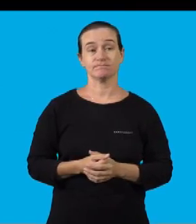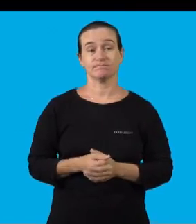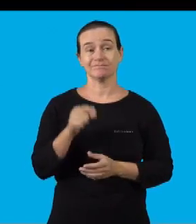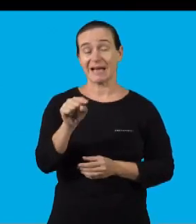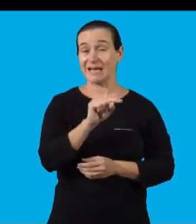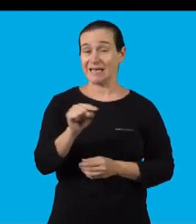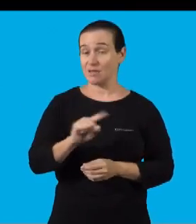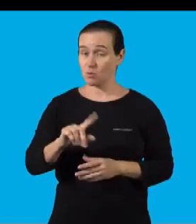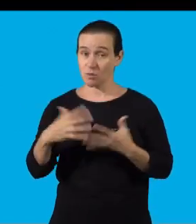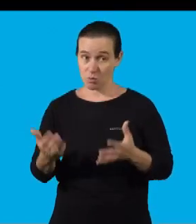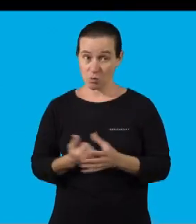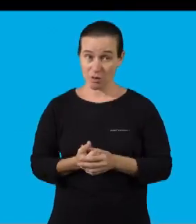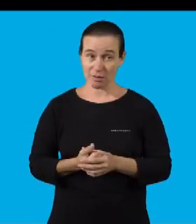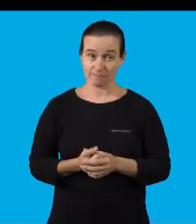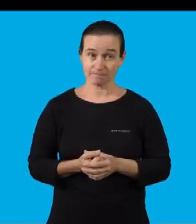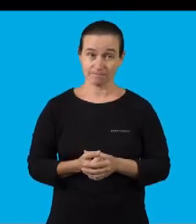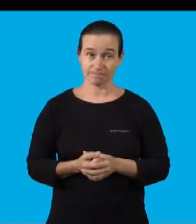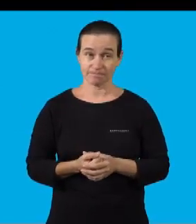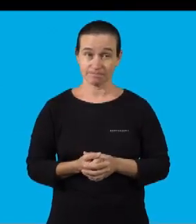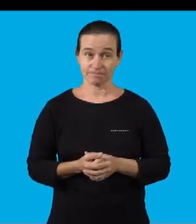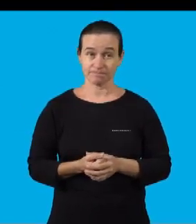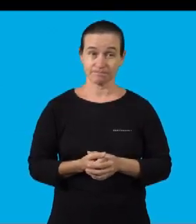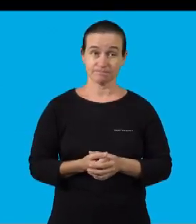be equals to a